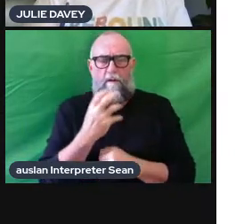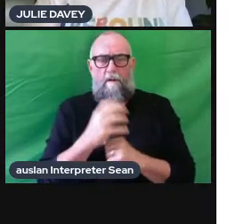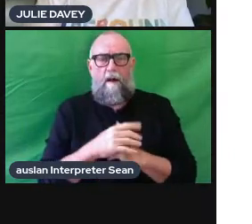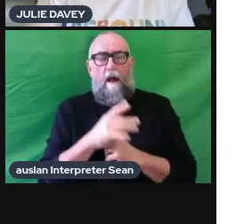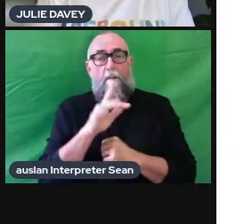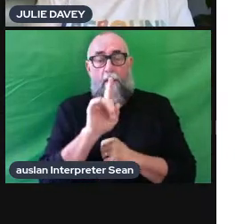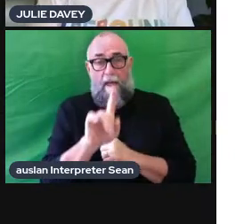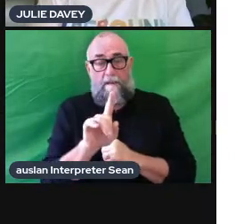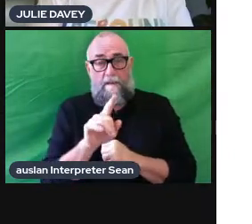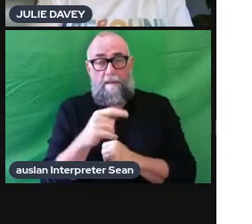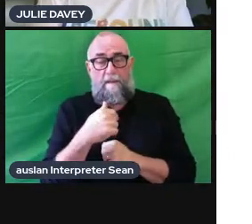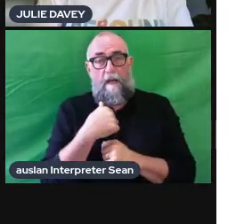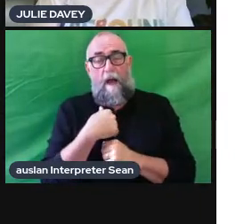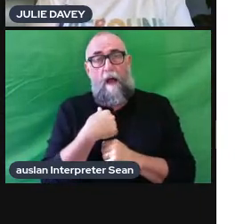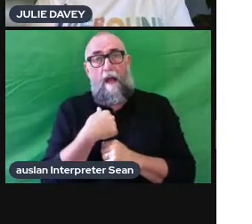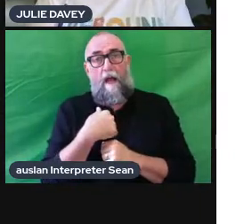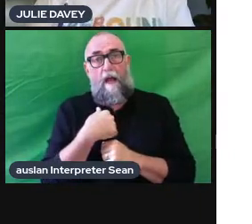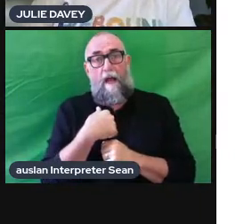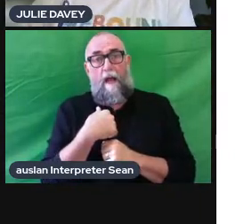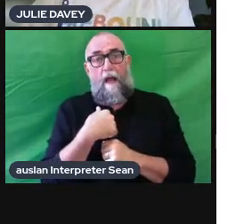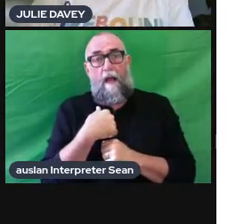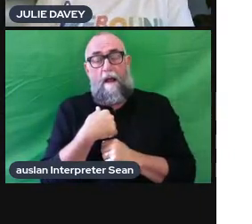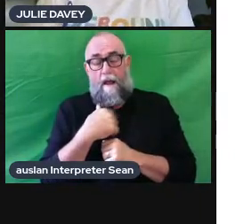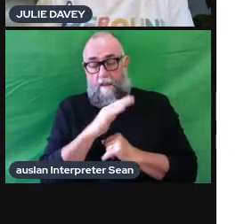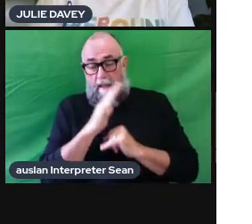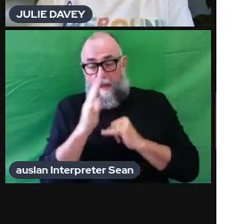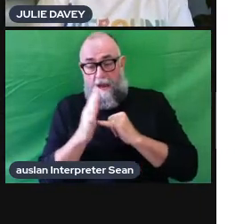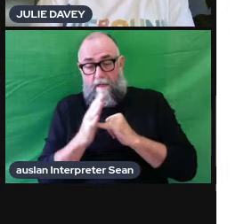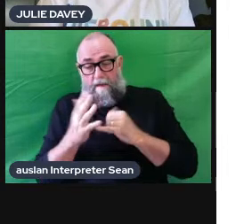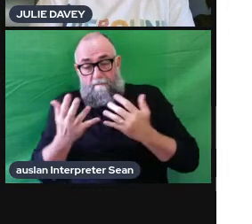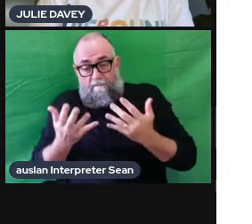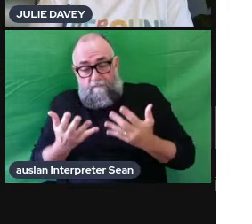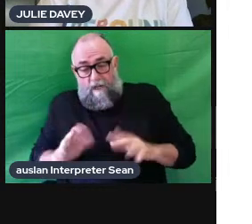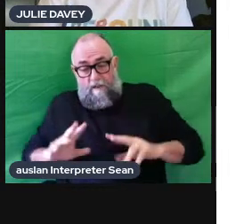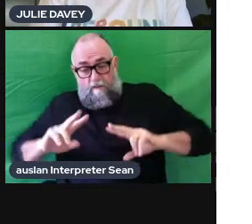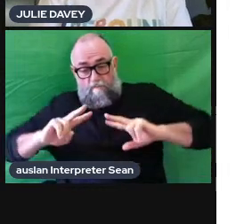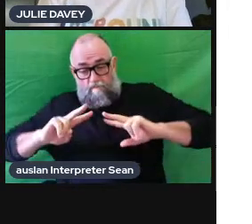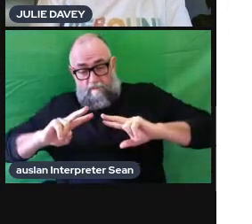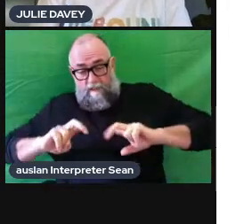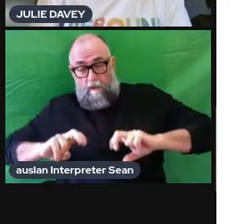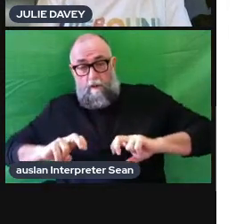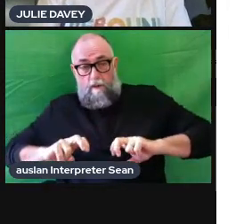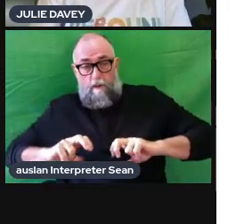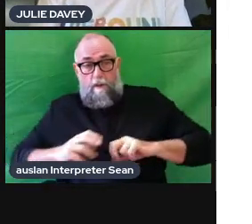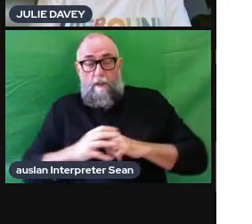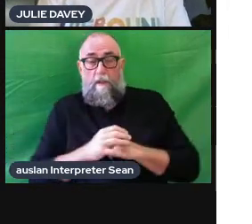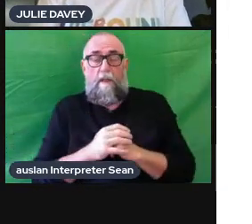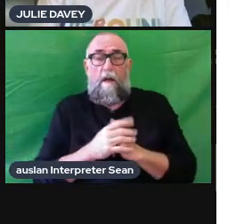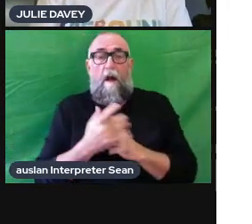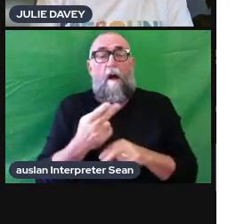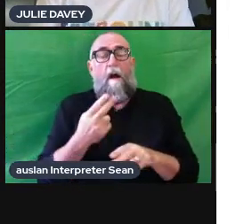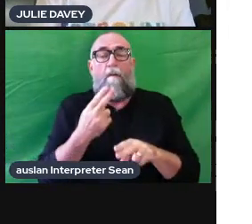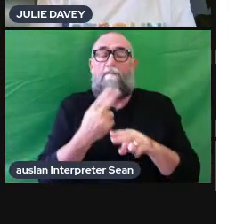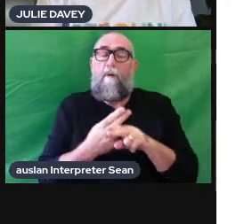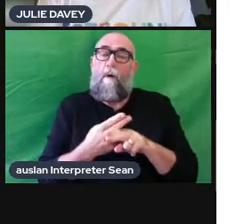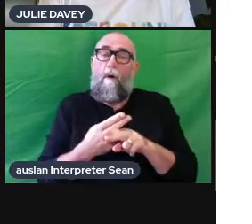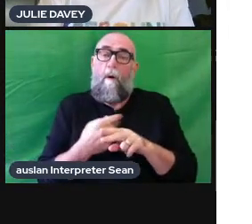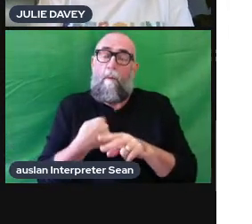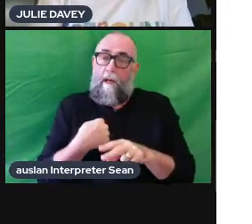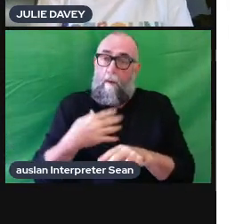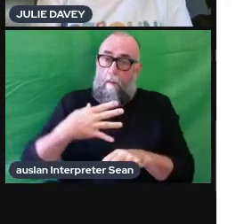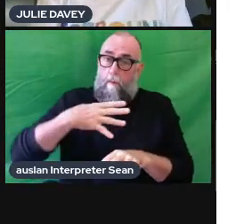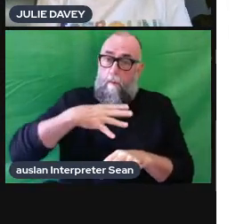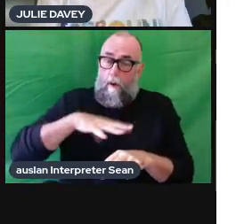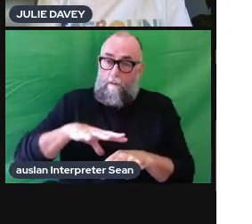of our research. But in terms of wanting to do the research, it